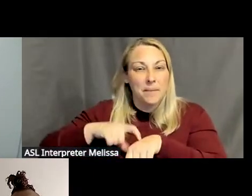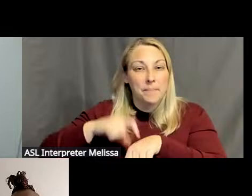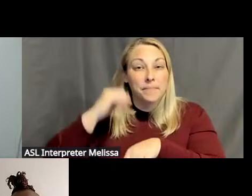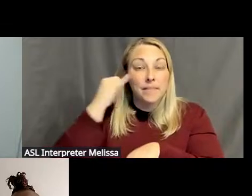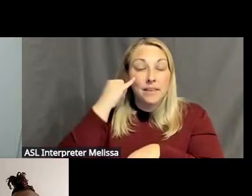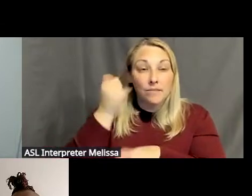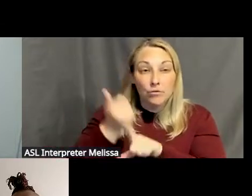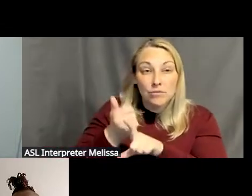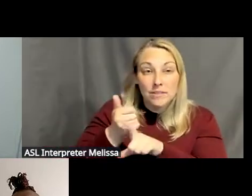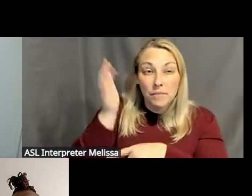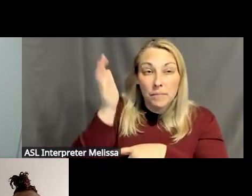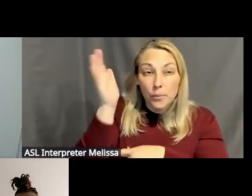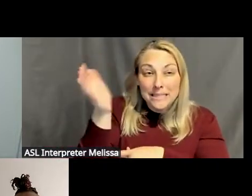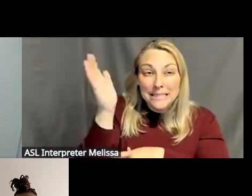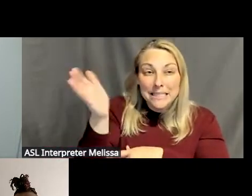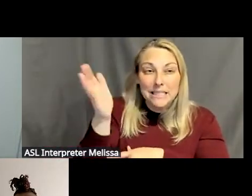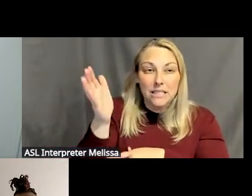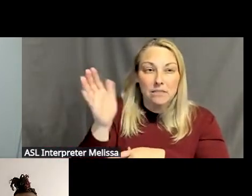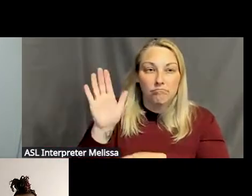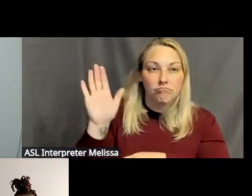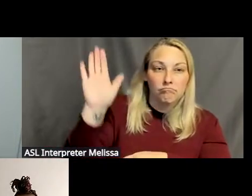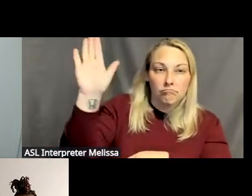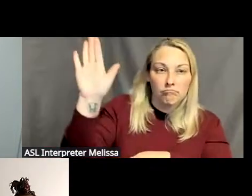just raise your hand so we can promote you to panelist.